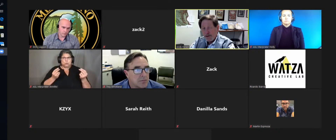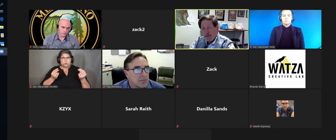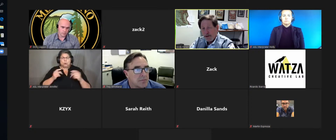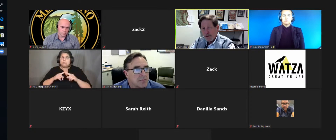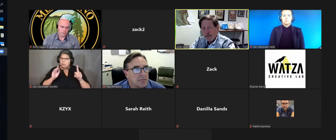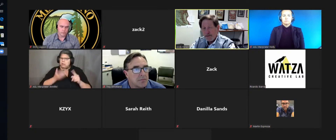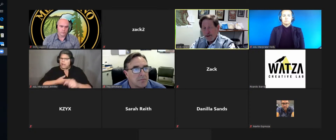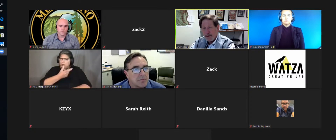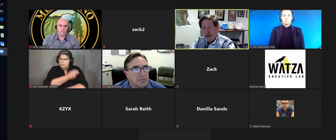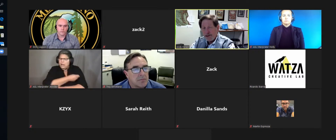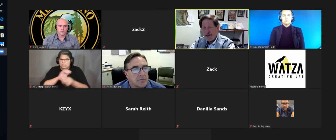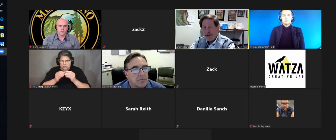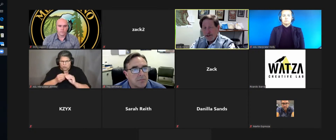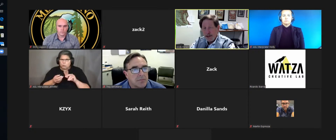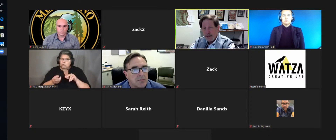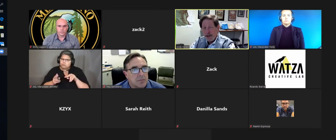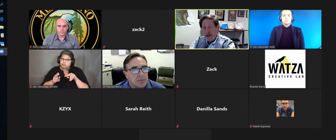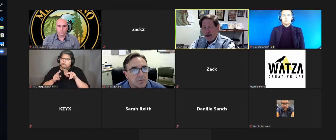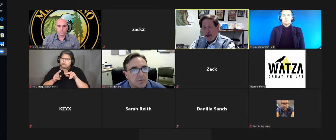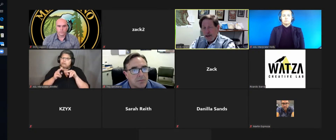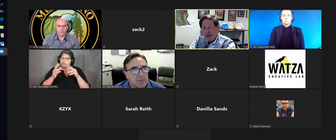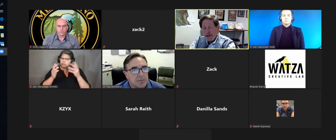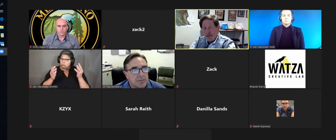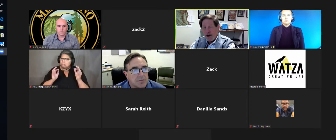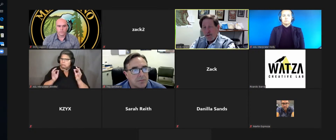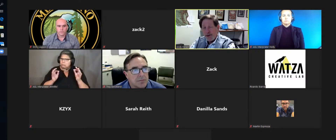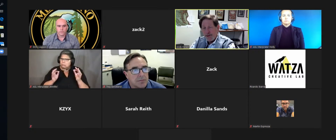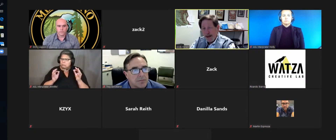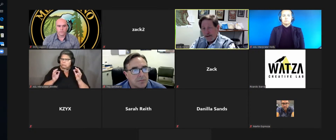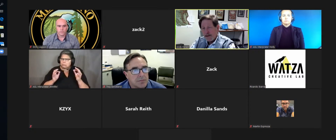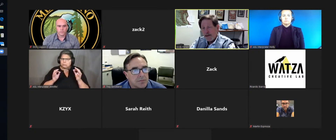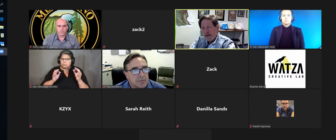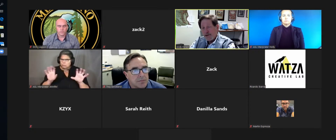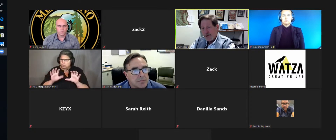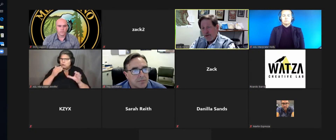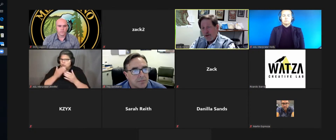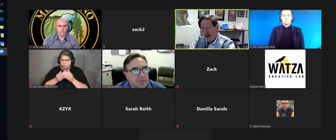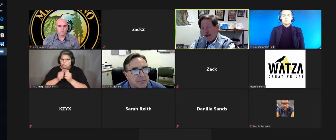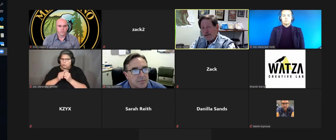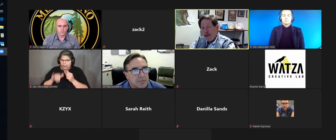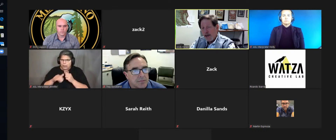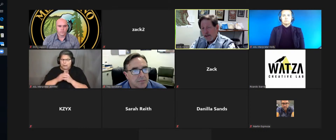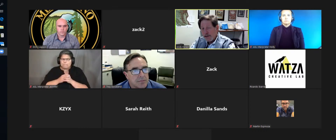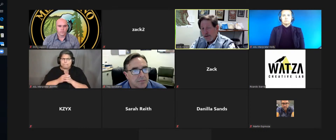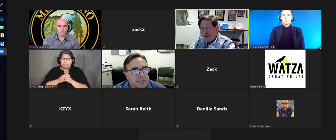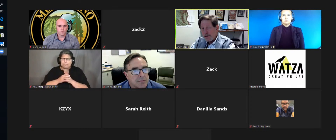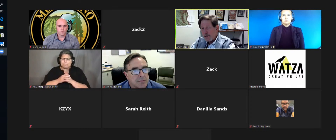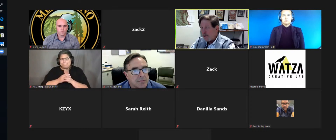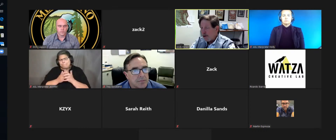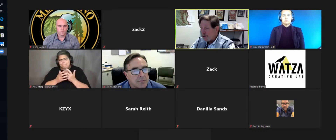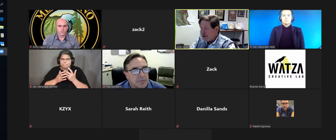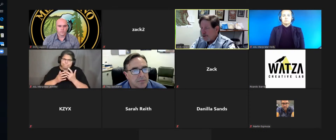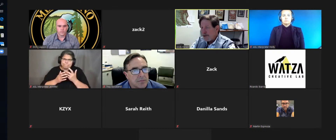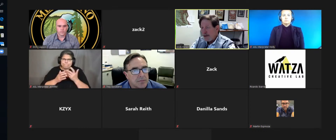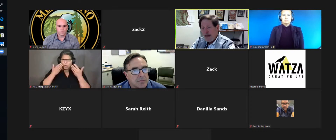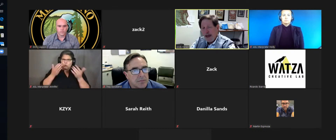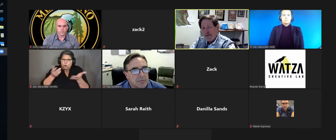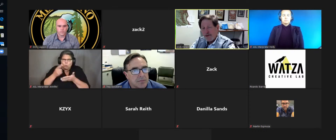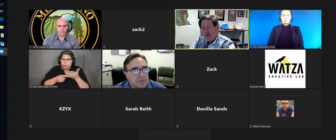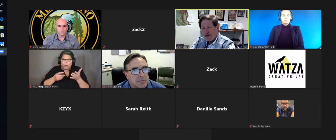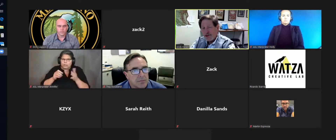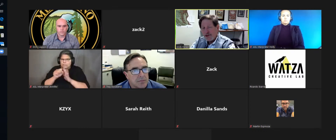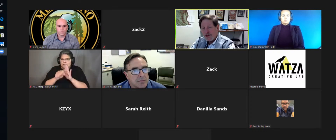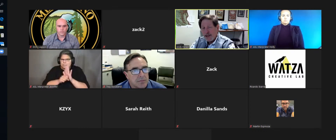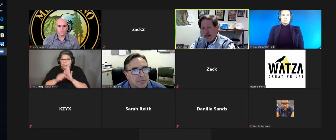well. We're consistently doing well with that. So it's not clear to me what they'll want to do. They may